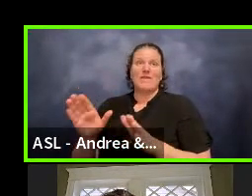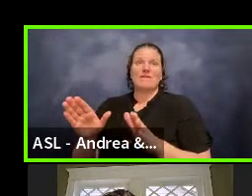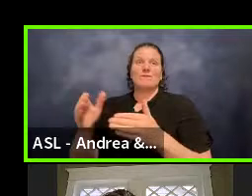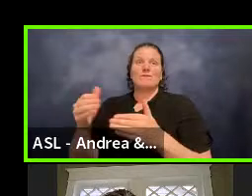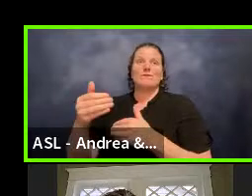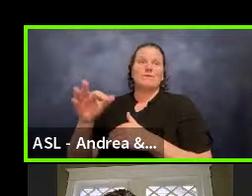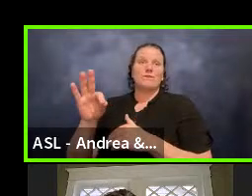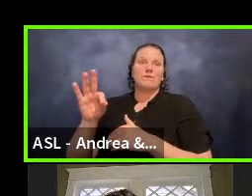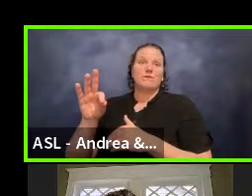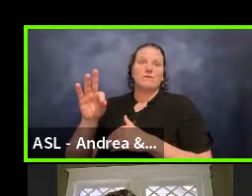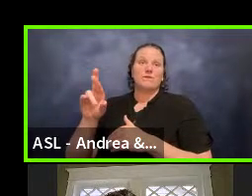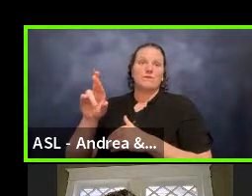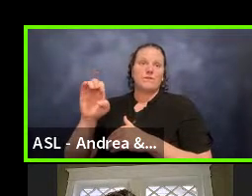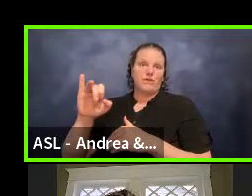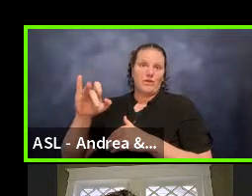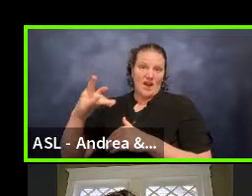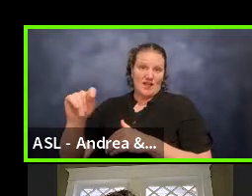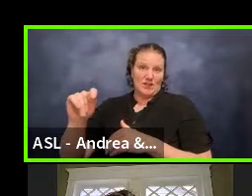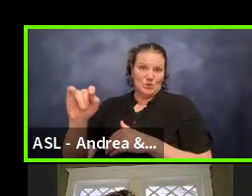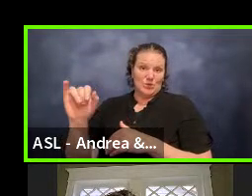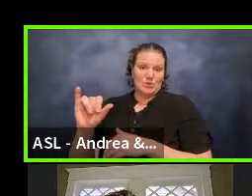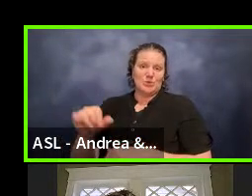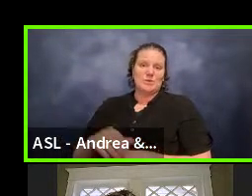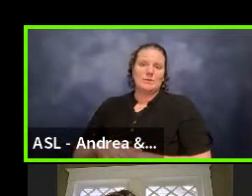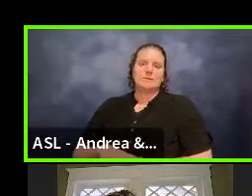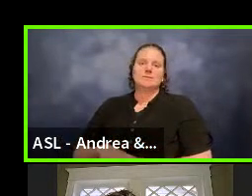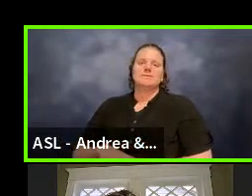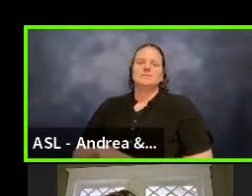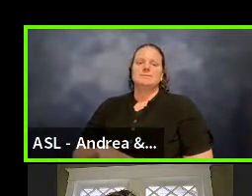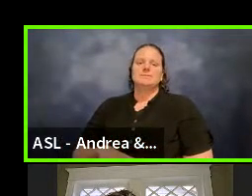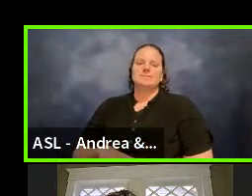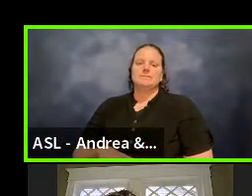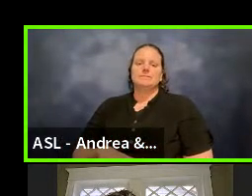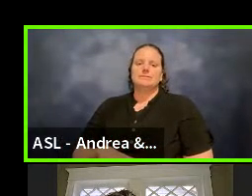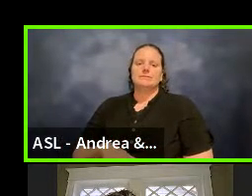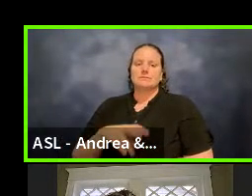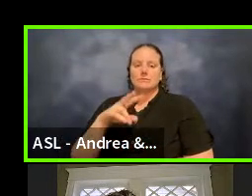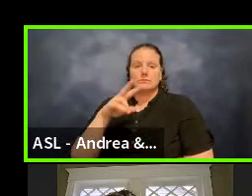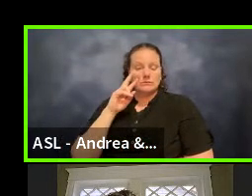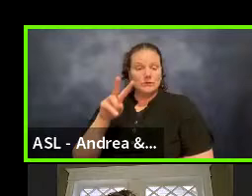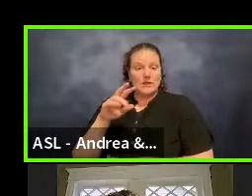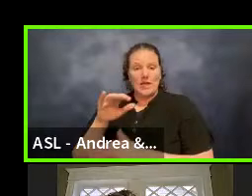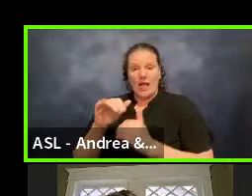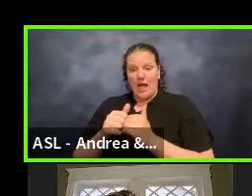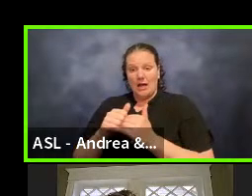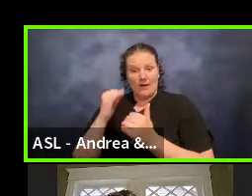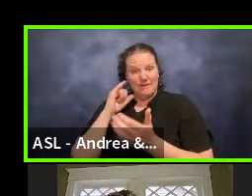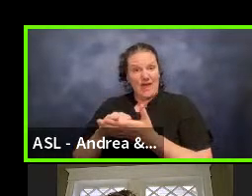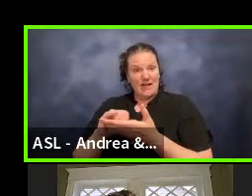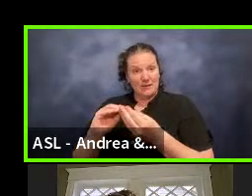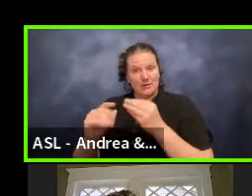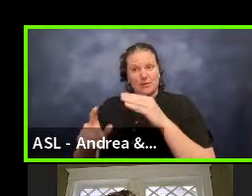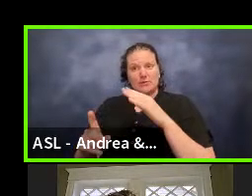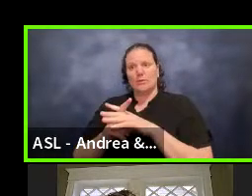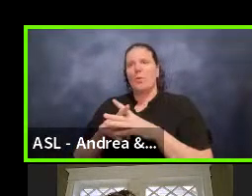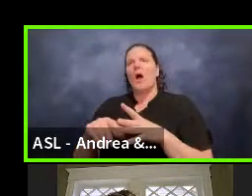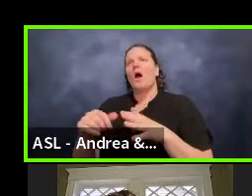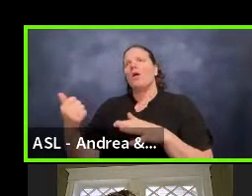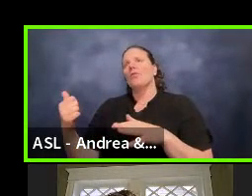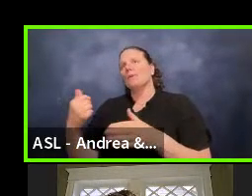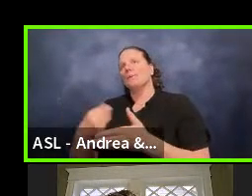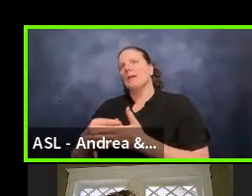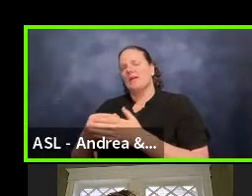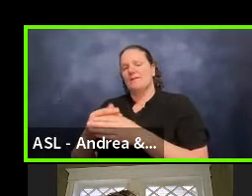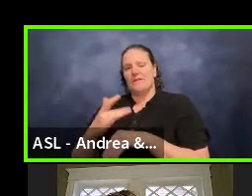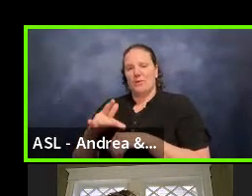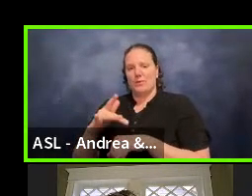are looking at how, if that number comes in, what other funding sources are available. And